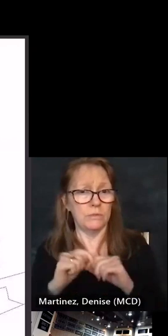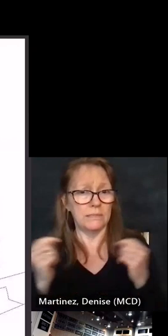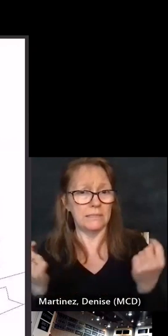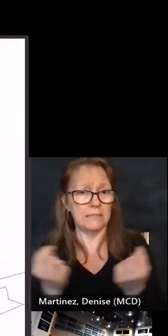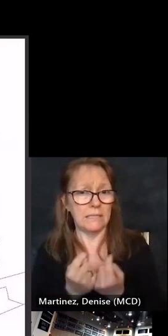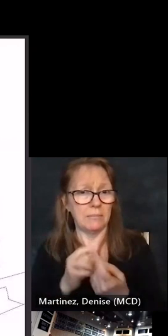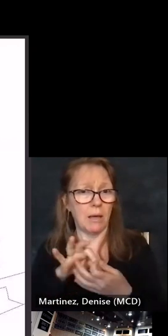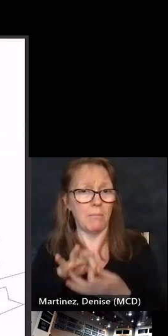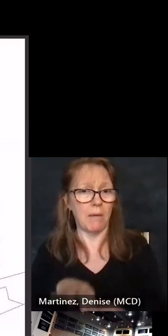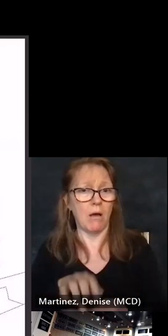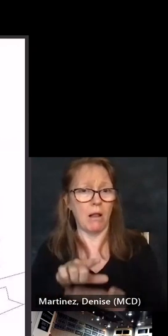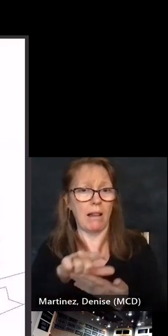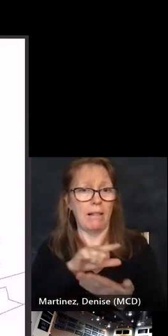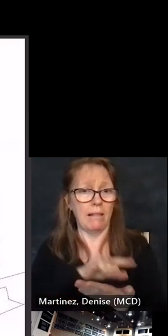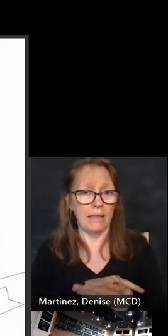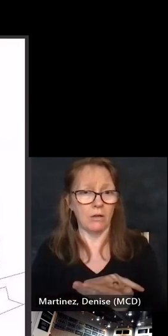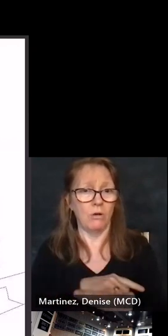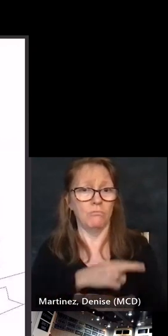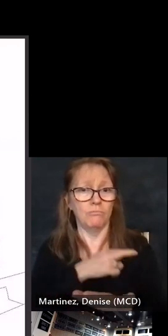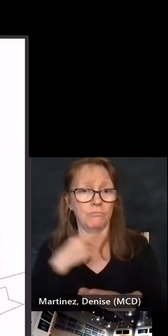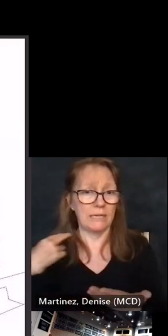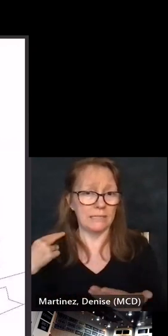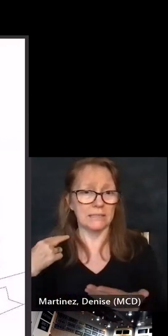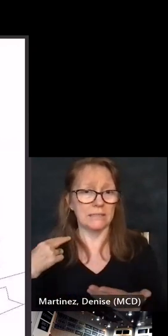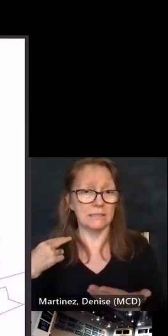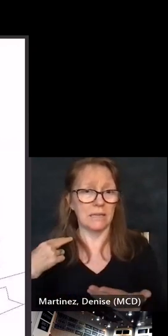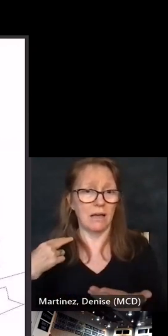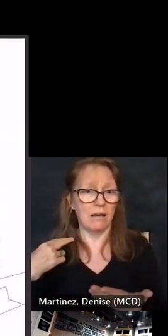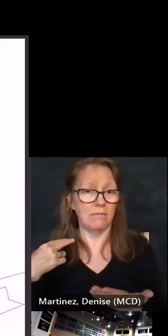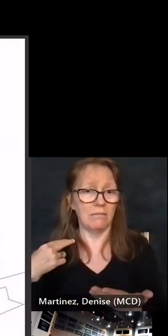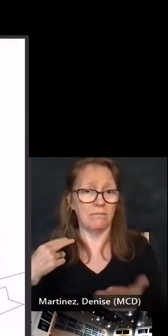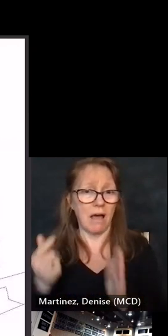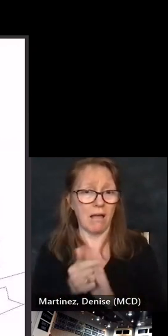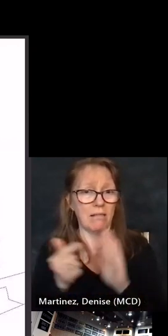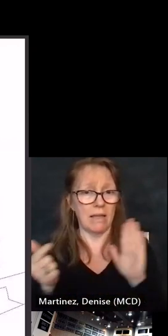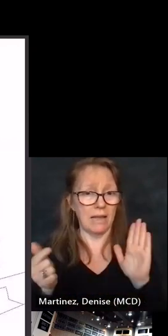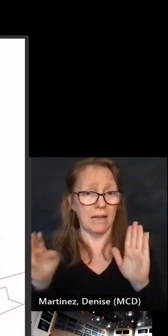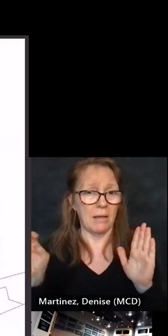legal ramifications or risks of violating the MOU?